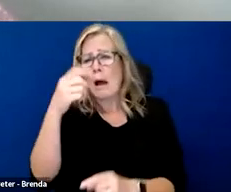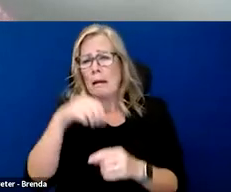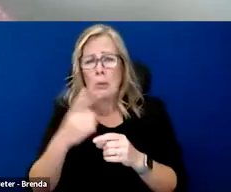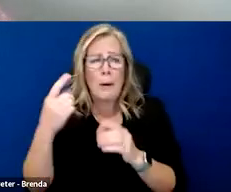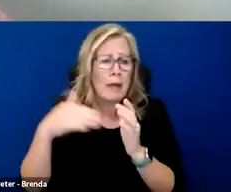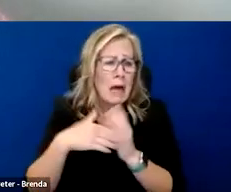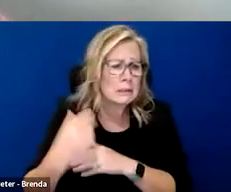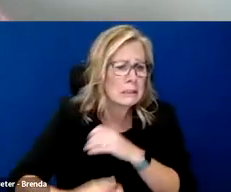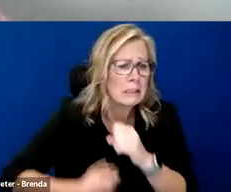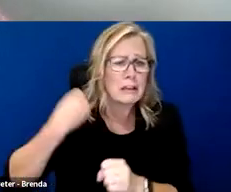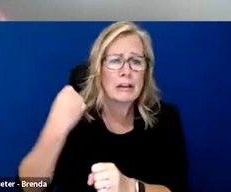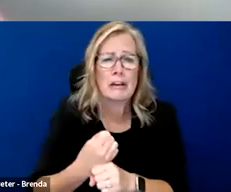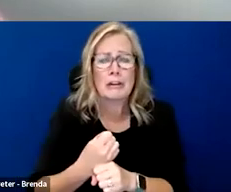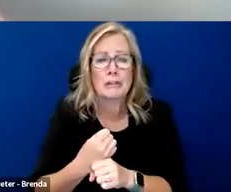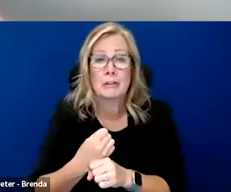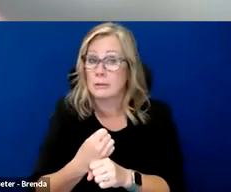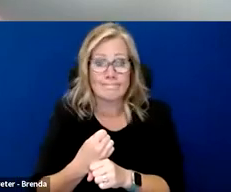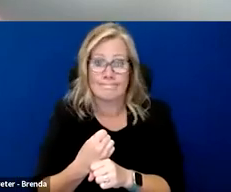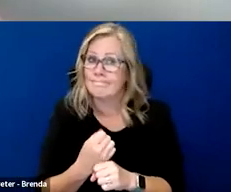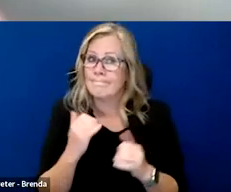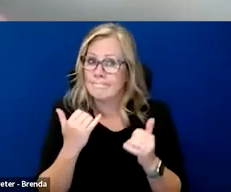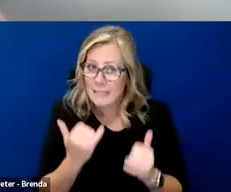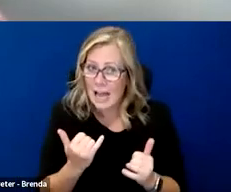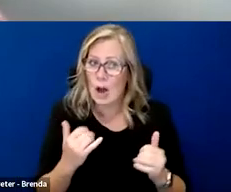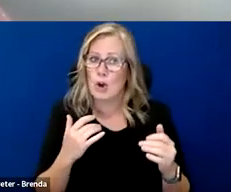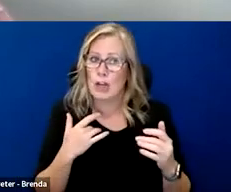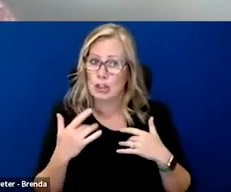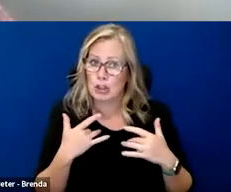once in a thousand years heat wave, according to meteorologists in some comments,